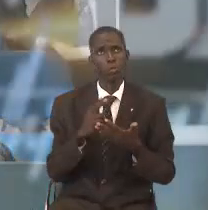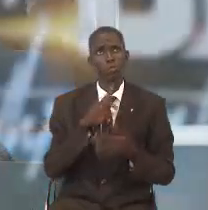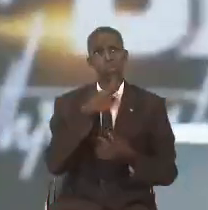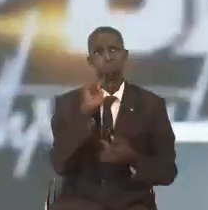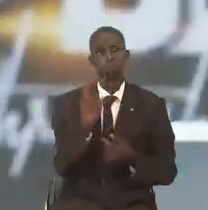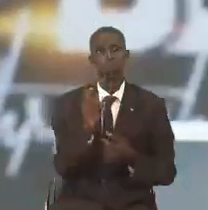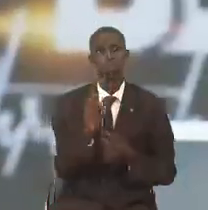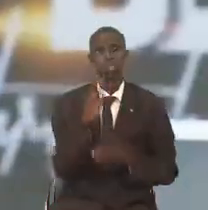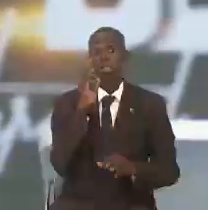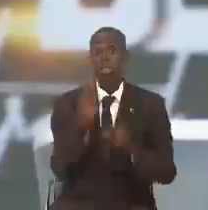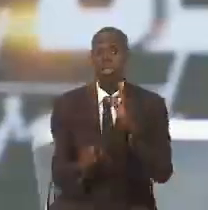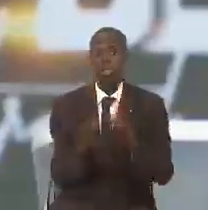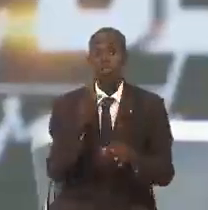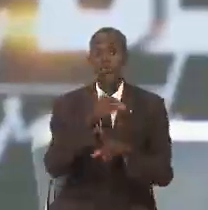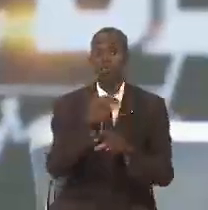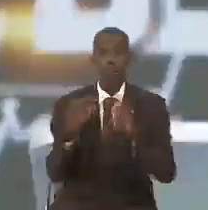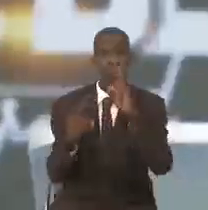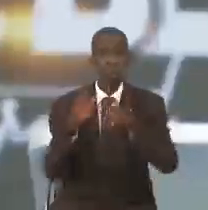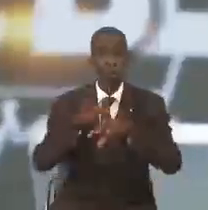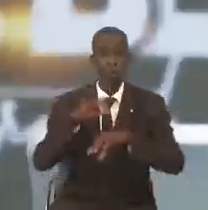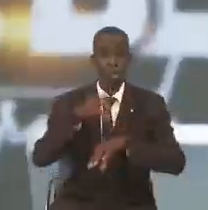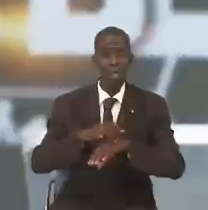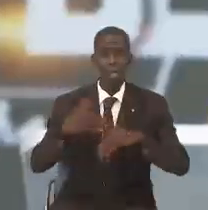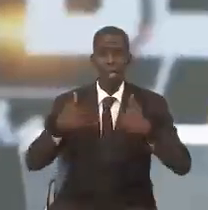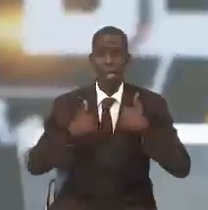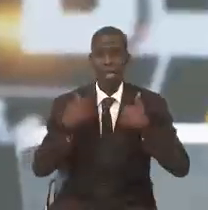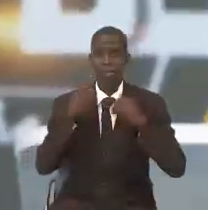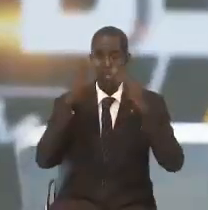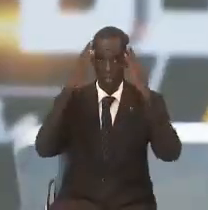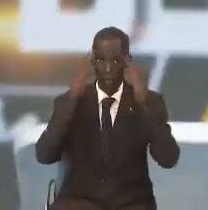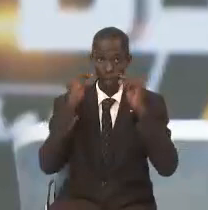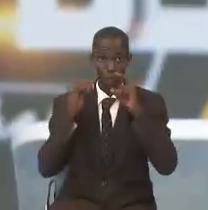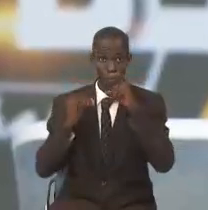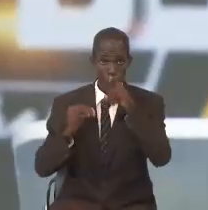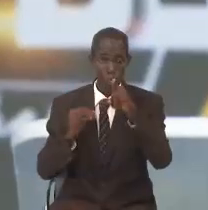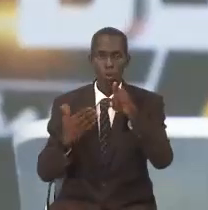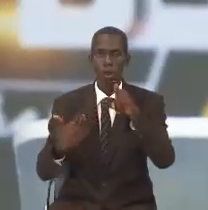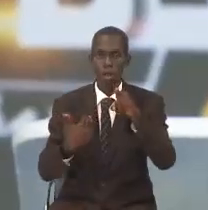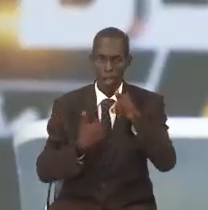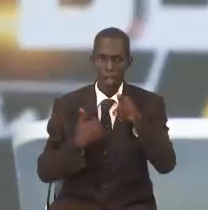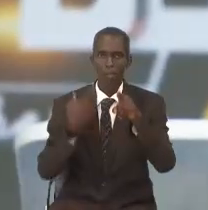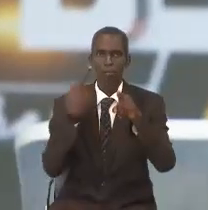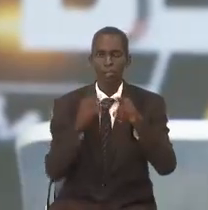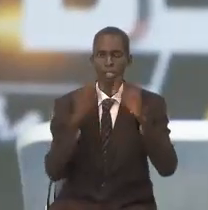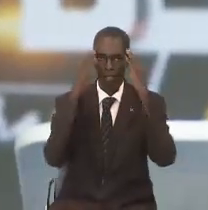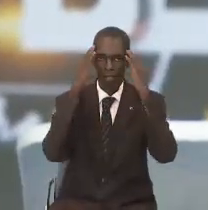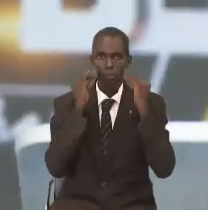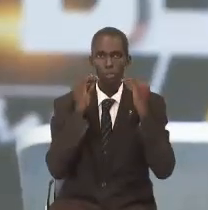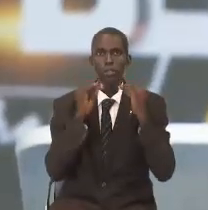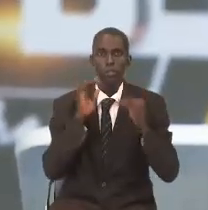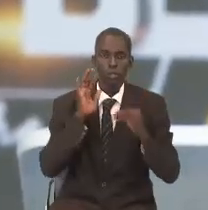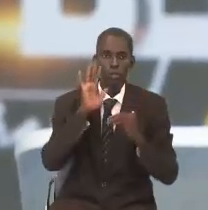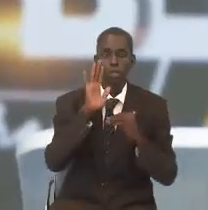nobody else on earth has the experience, you have the experience. You experience, you